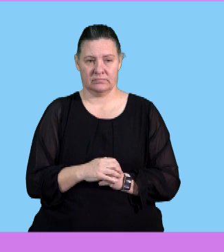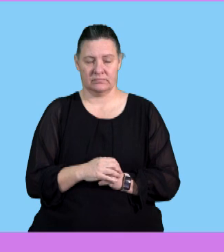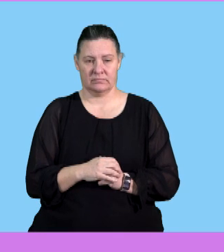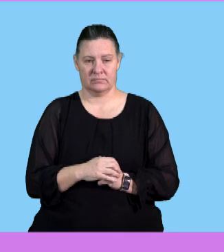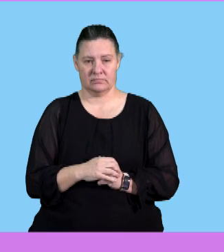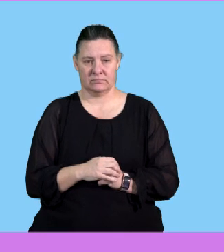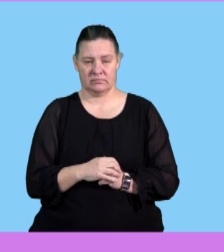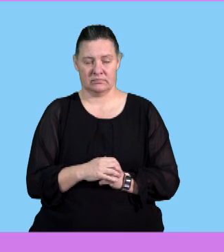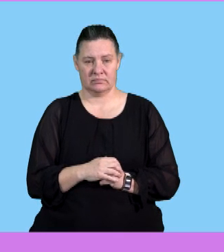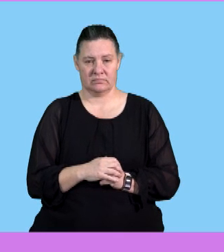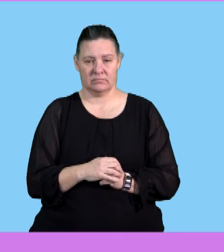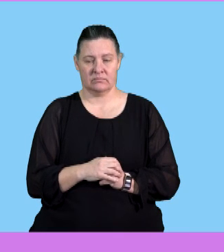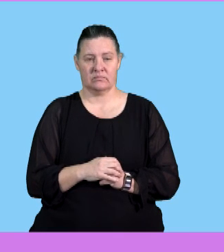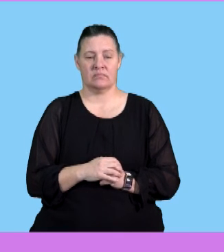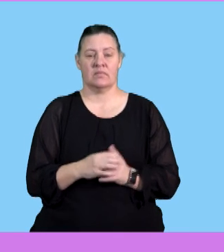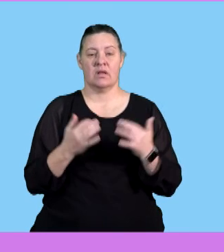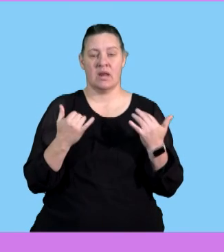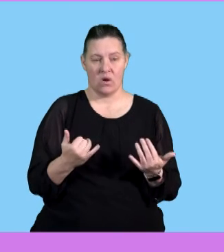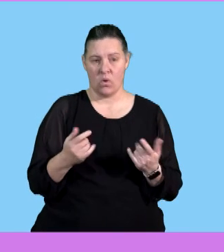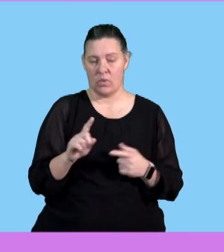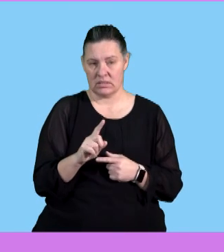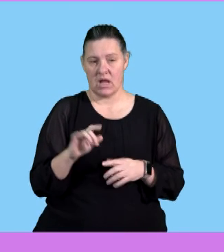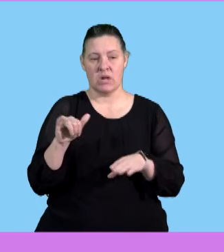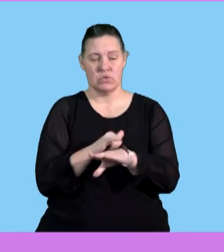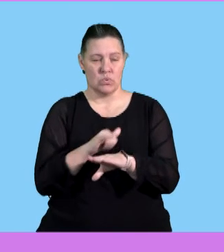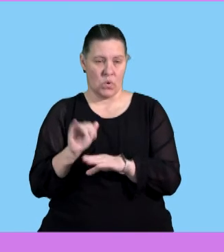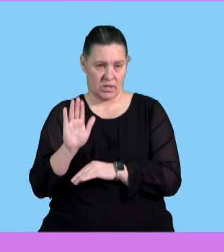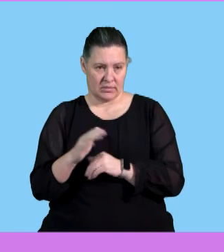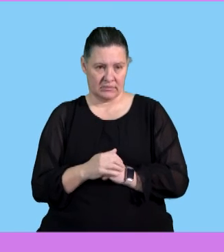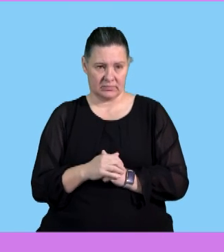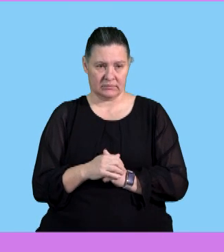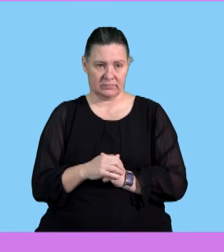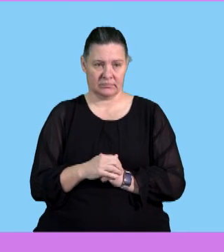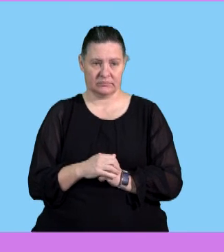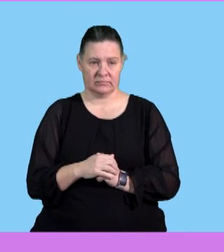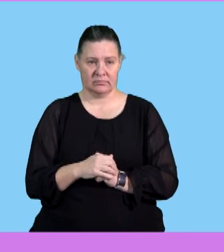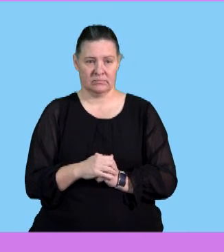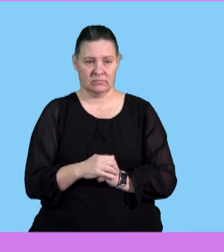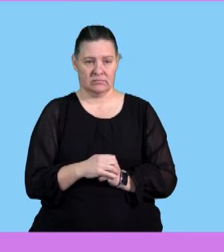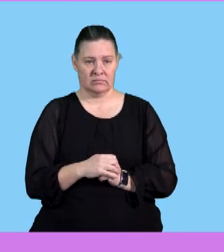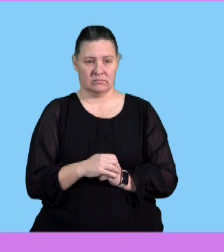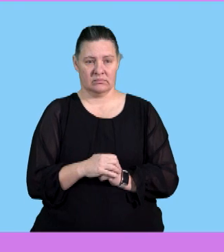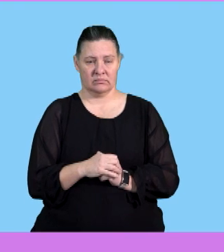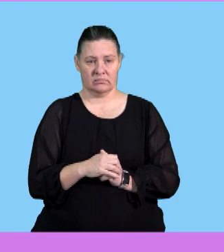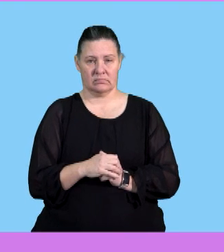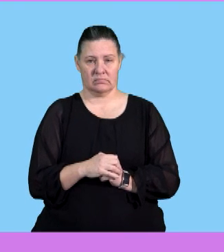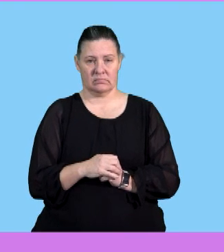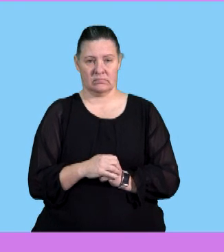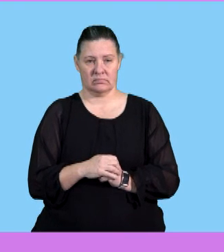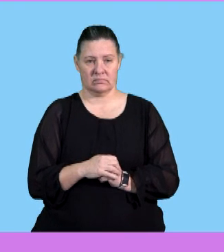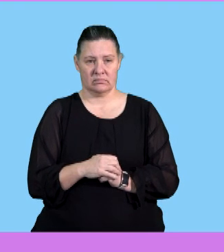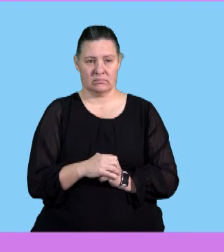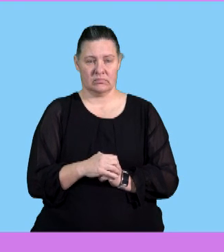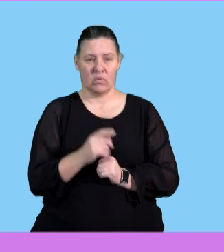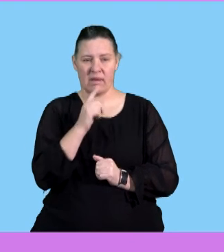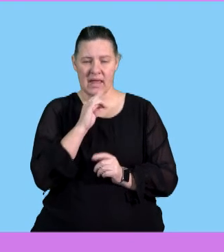14 rand 55. So now this is in New York. So we can just say there, so that